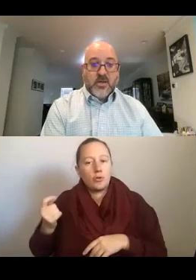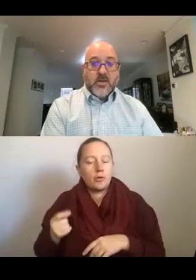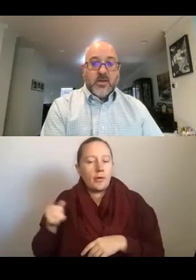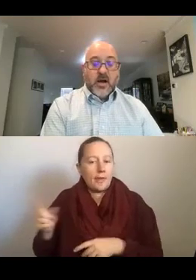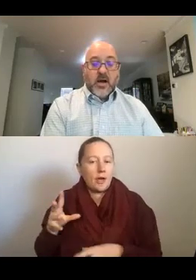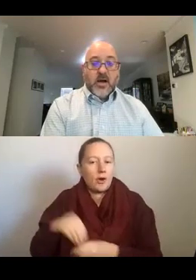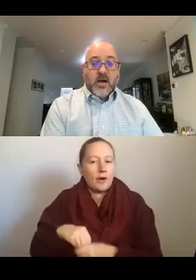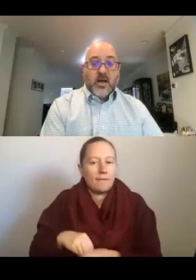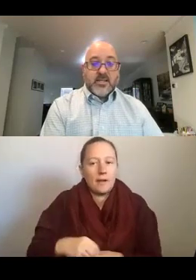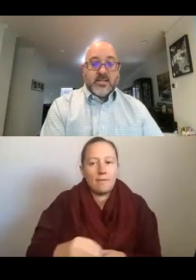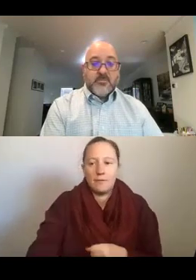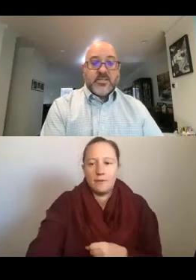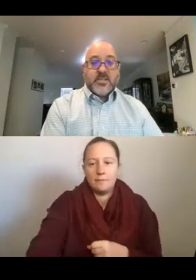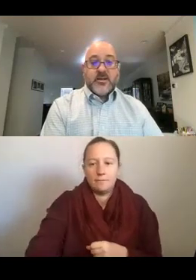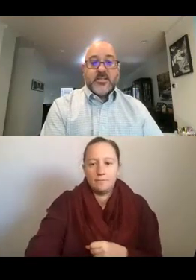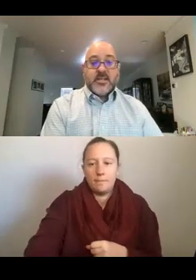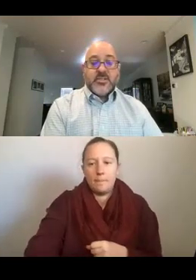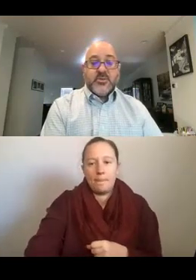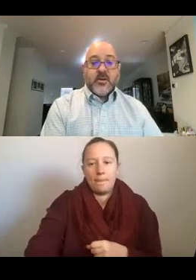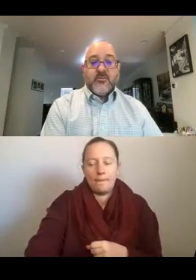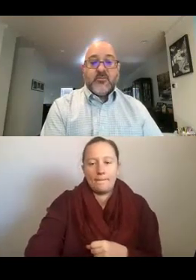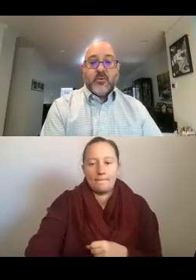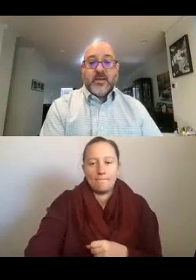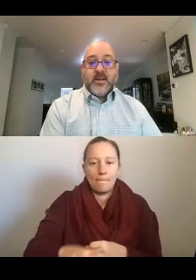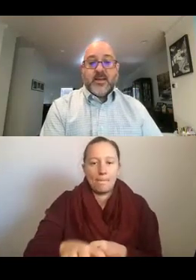in. As mentioned, there is a